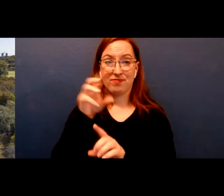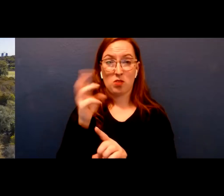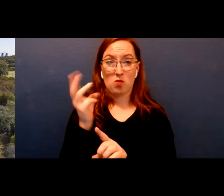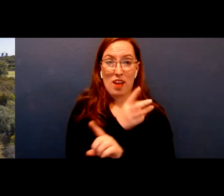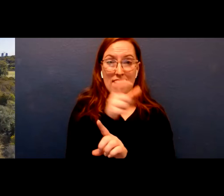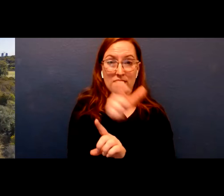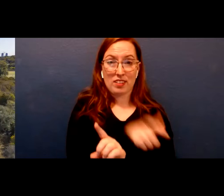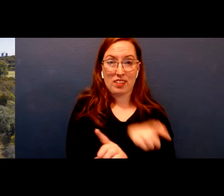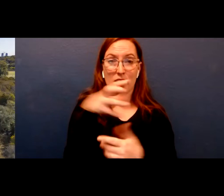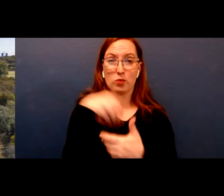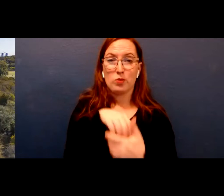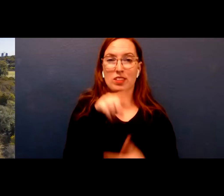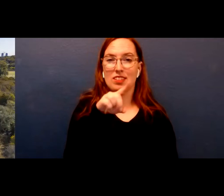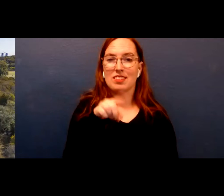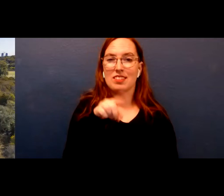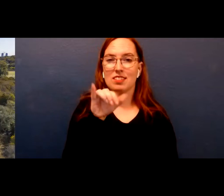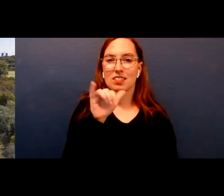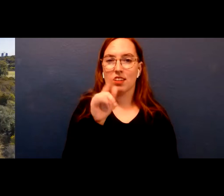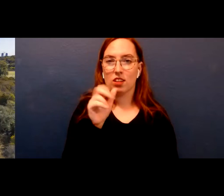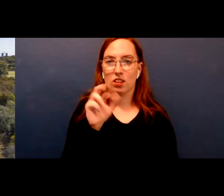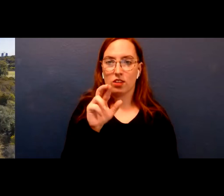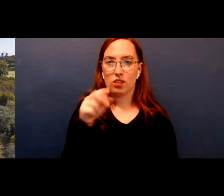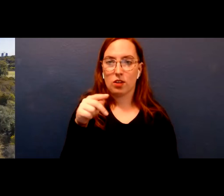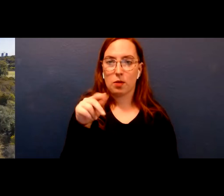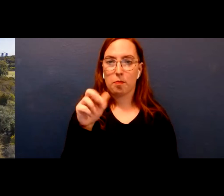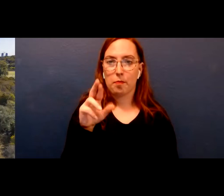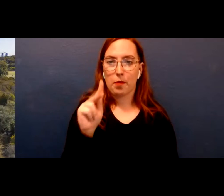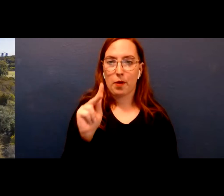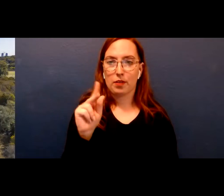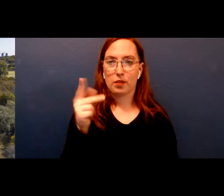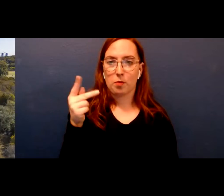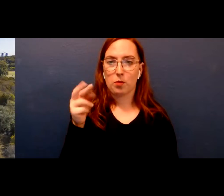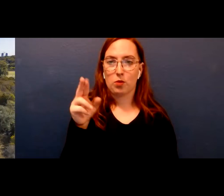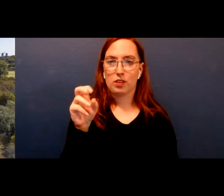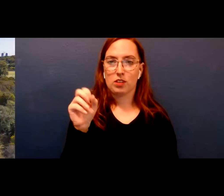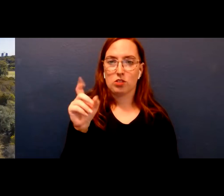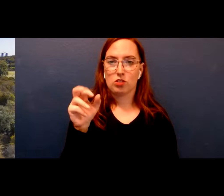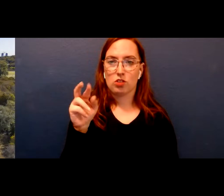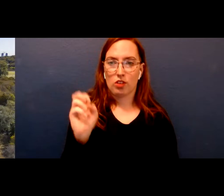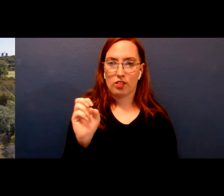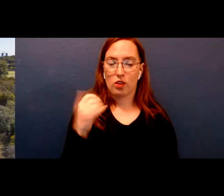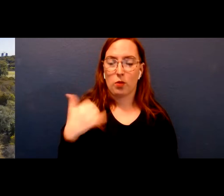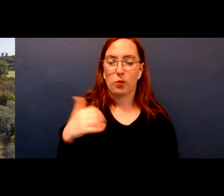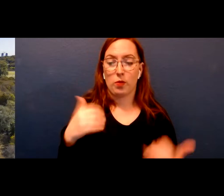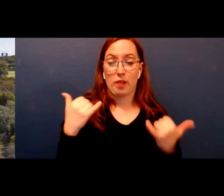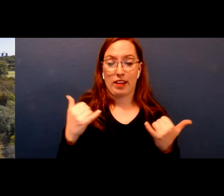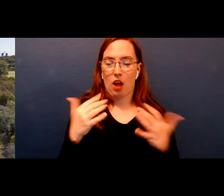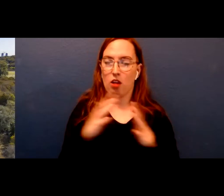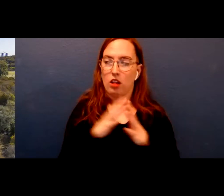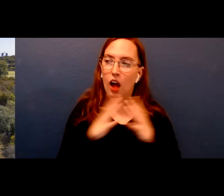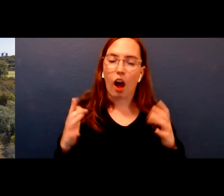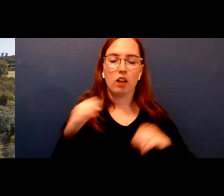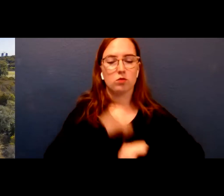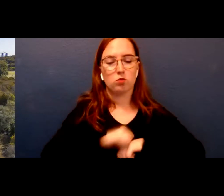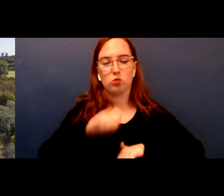Park Preserve. PARD is making a large effort right now to begin managing the